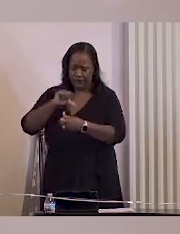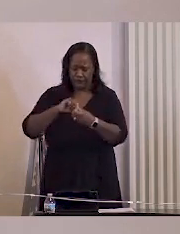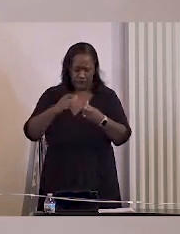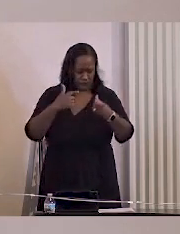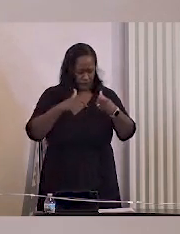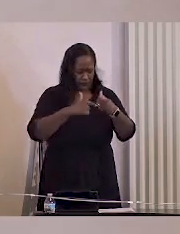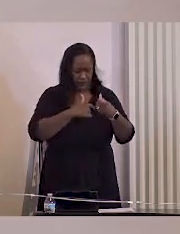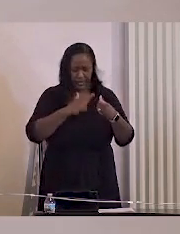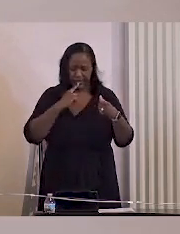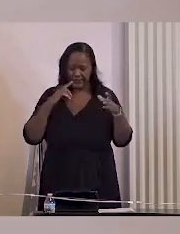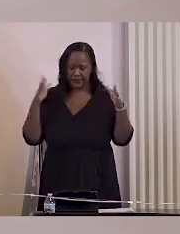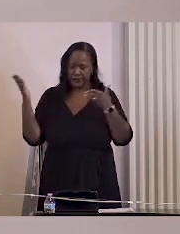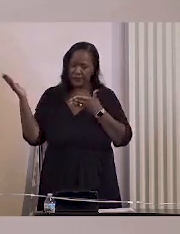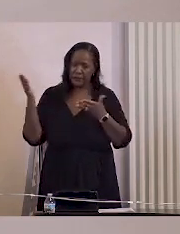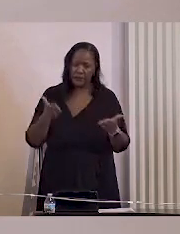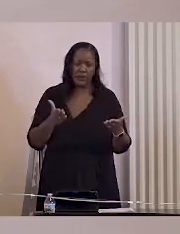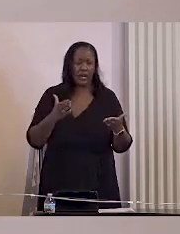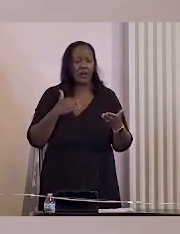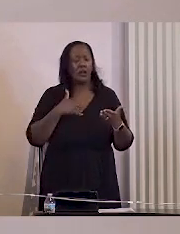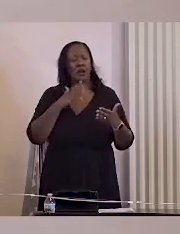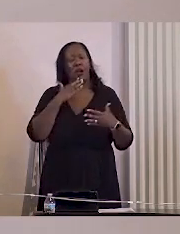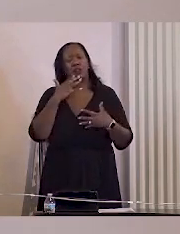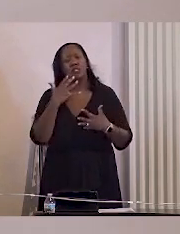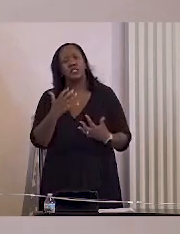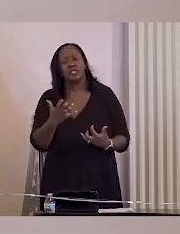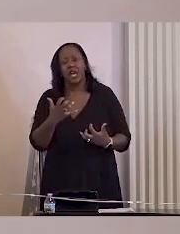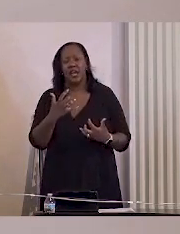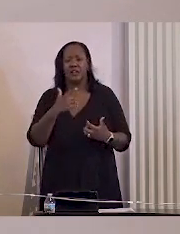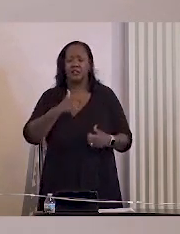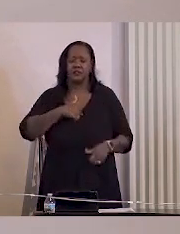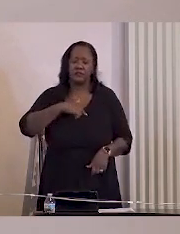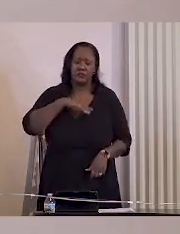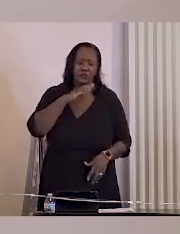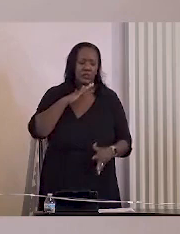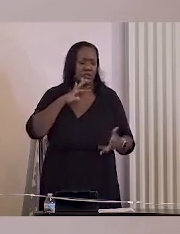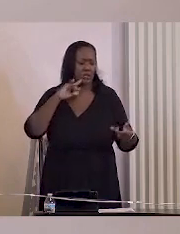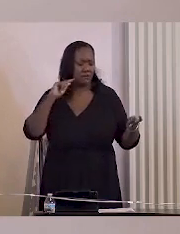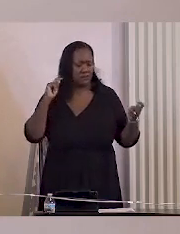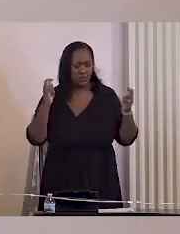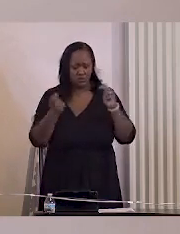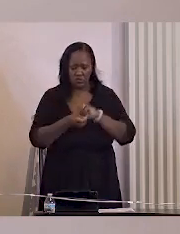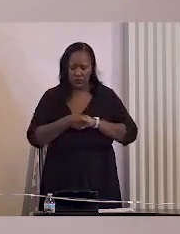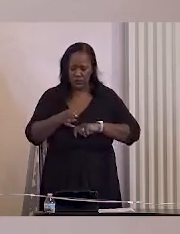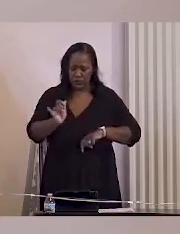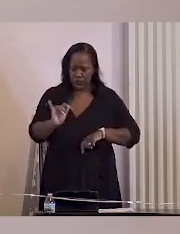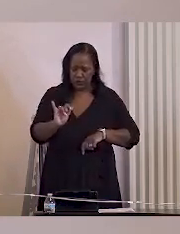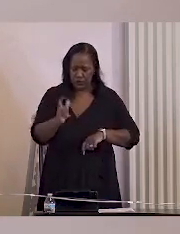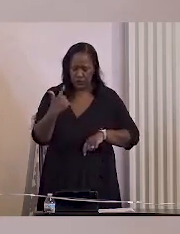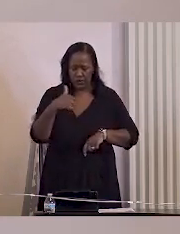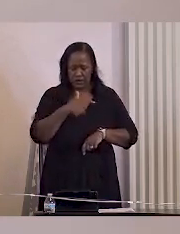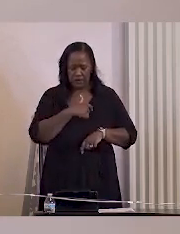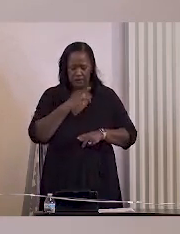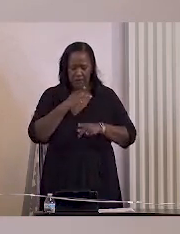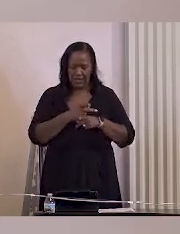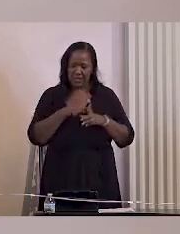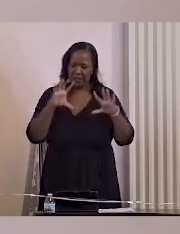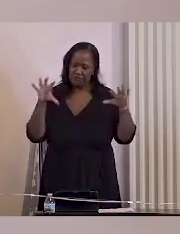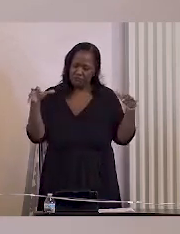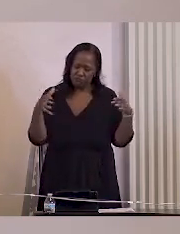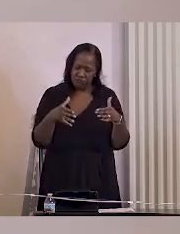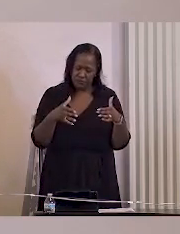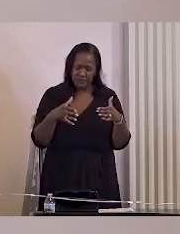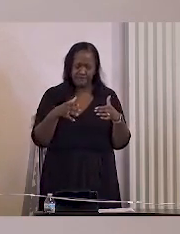As we bring our deep desires for sustenance and change, may we hold this time together